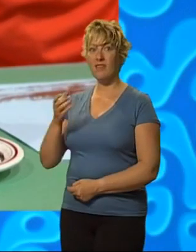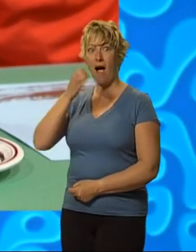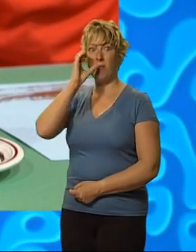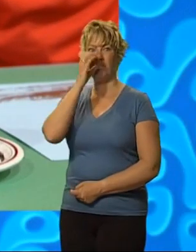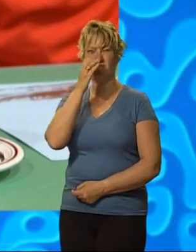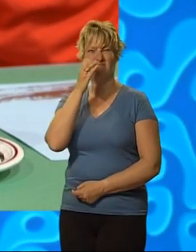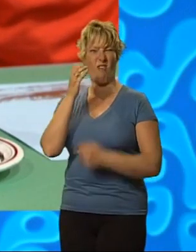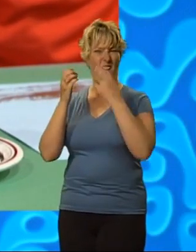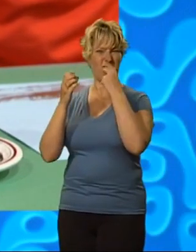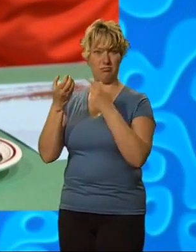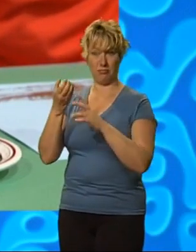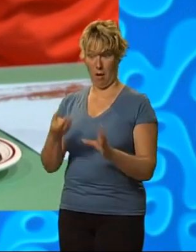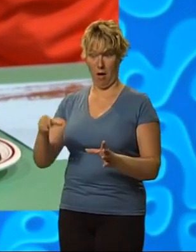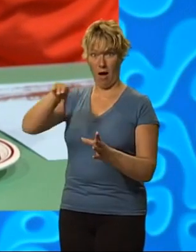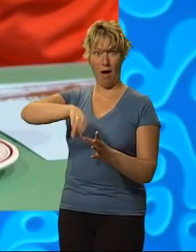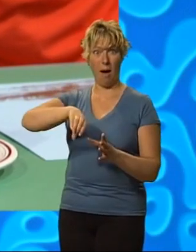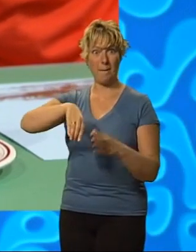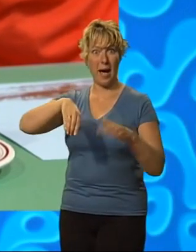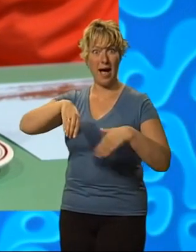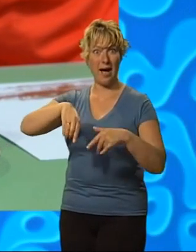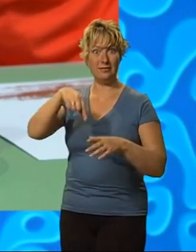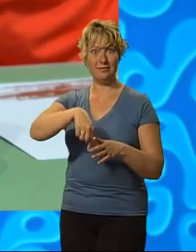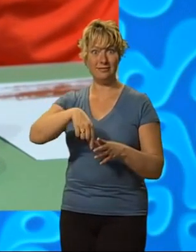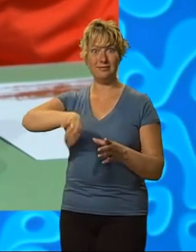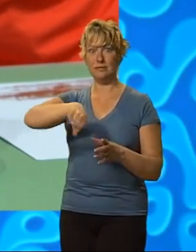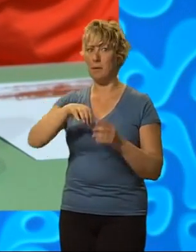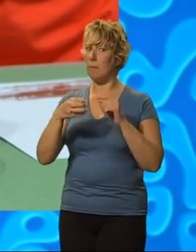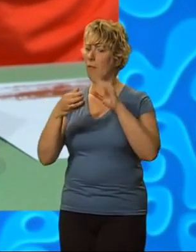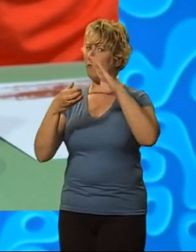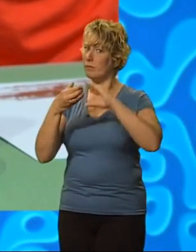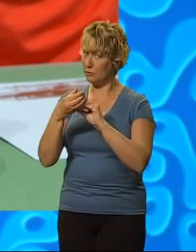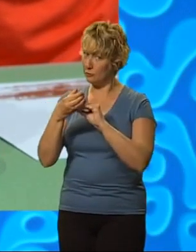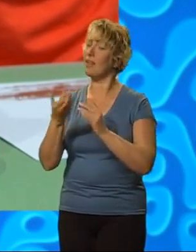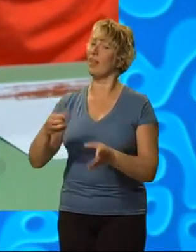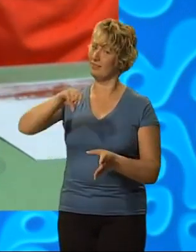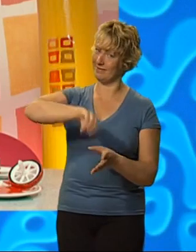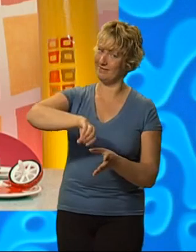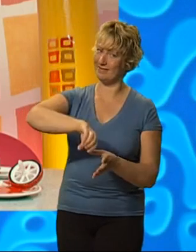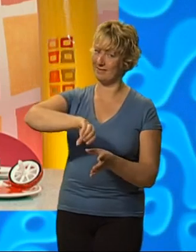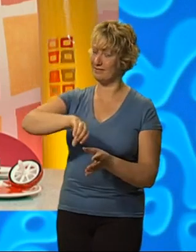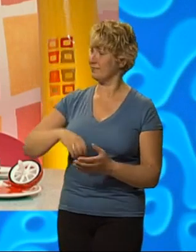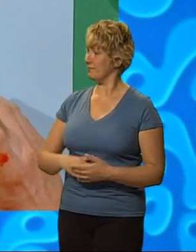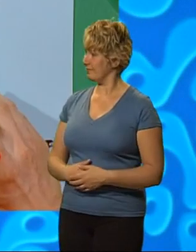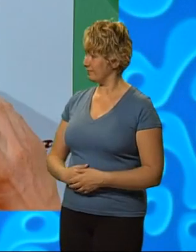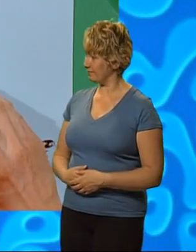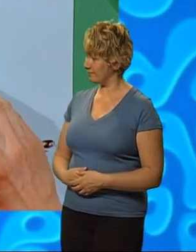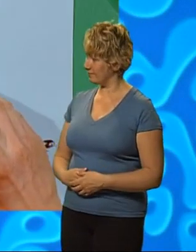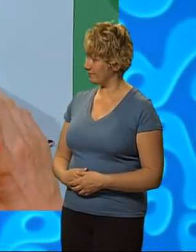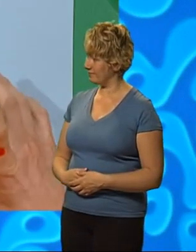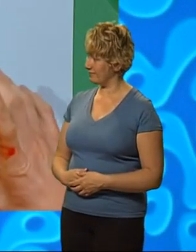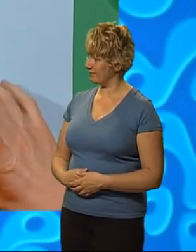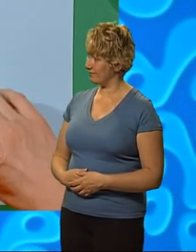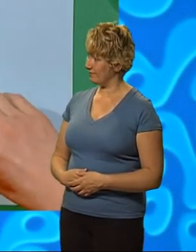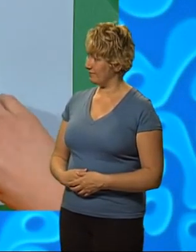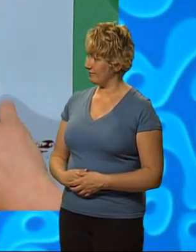do is dip your old cup in paint like that. Make sure it's empty first, of course. And then you go